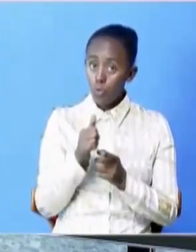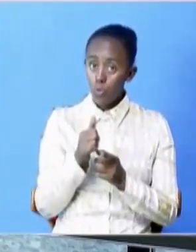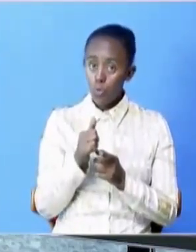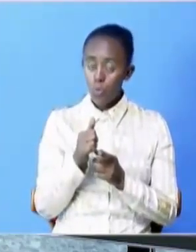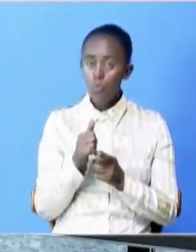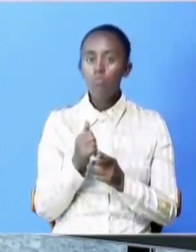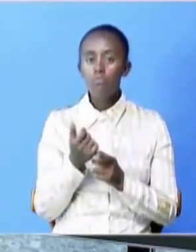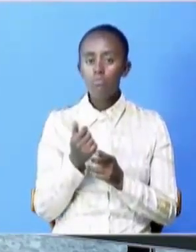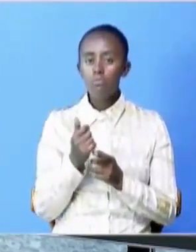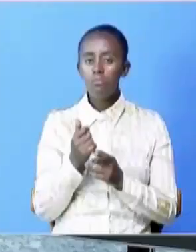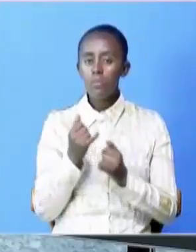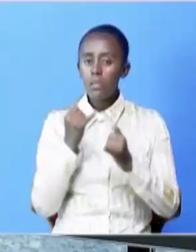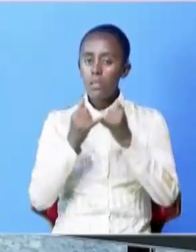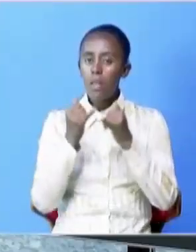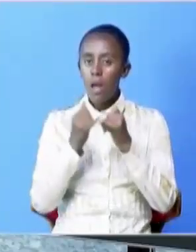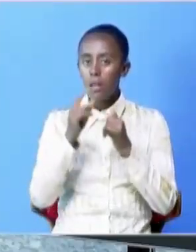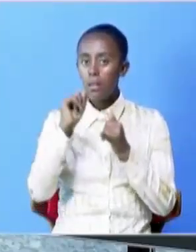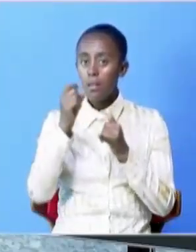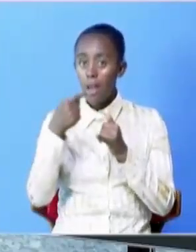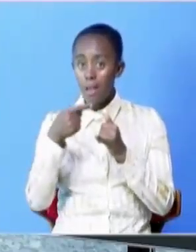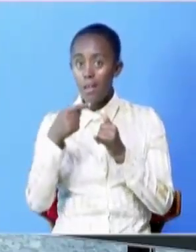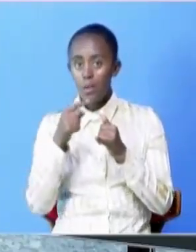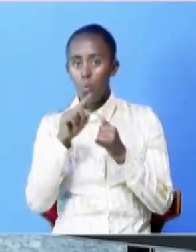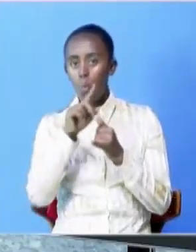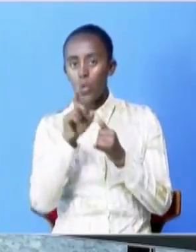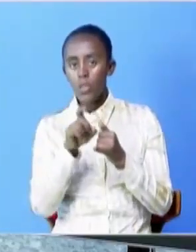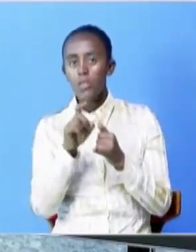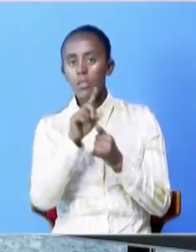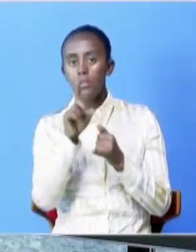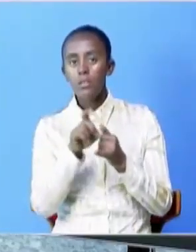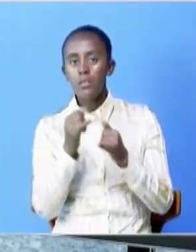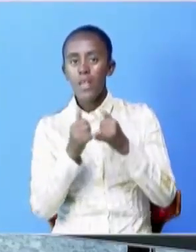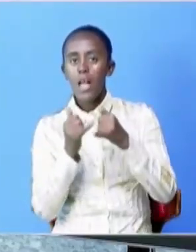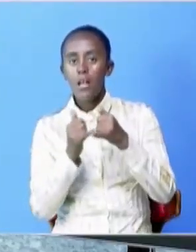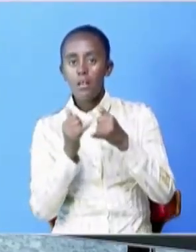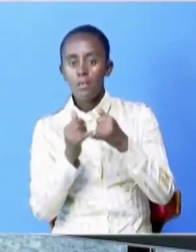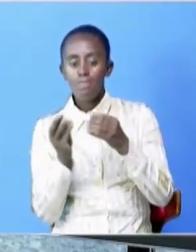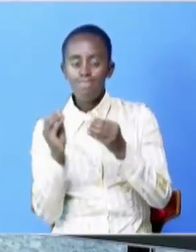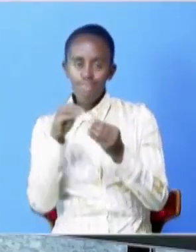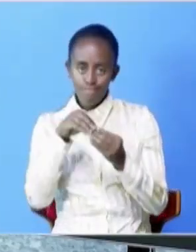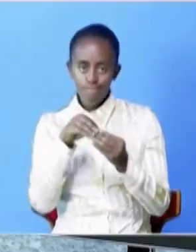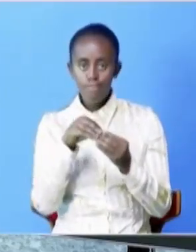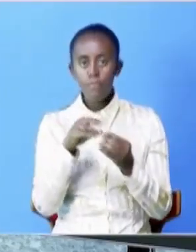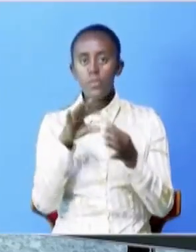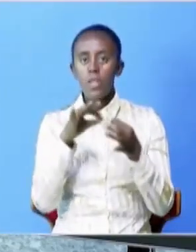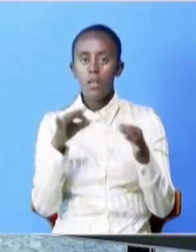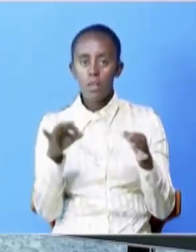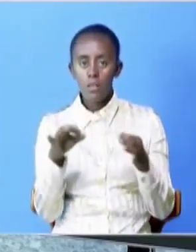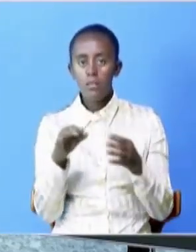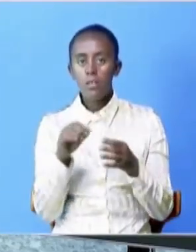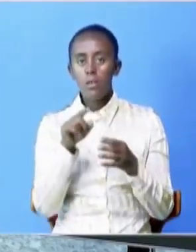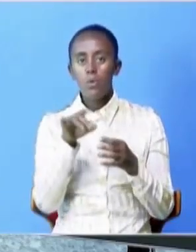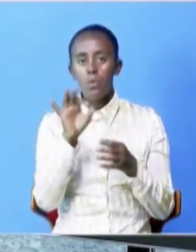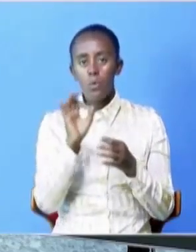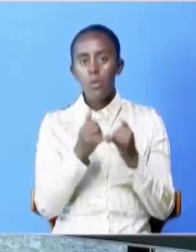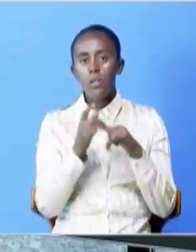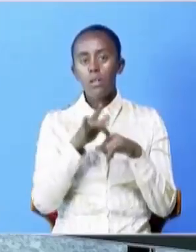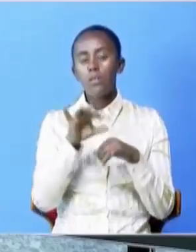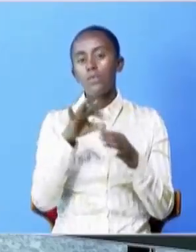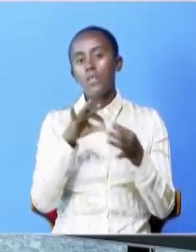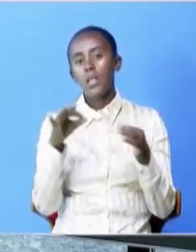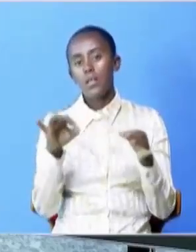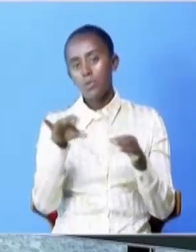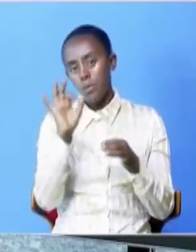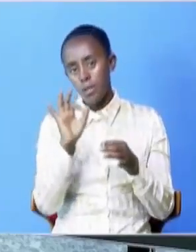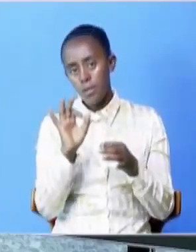tag questions are questions that we have at the end of a sentence, that we find at the end of a